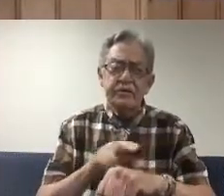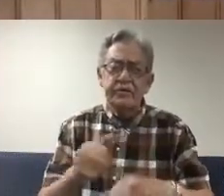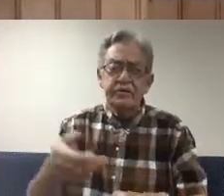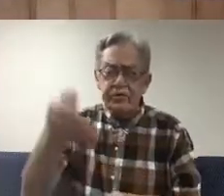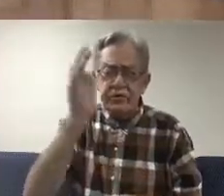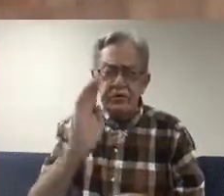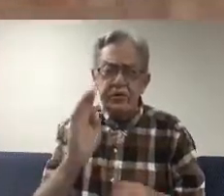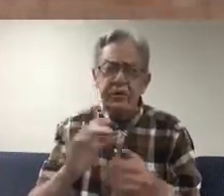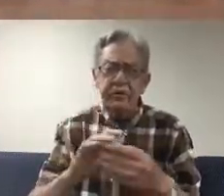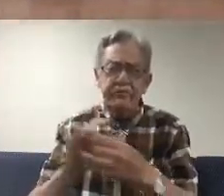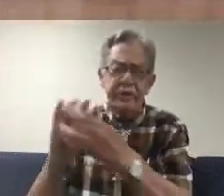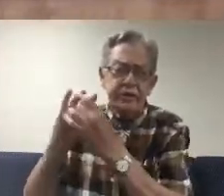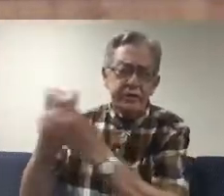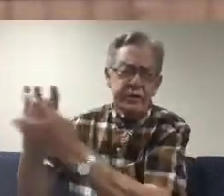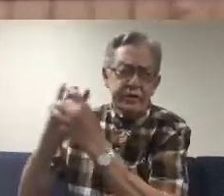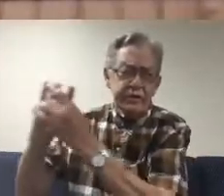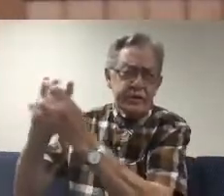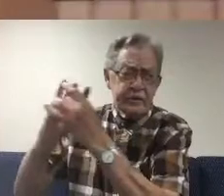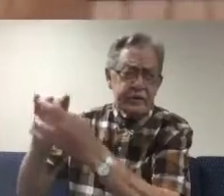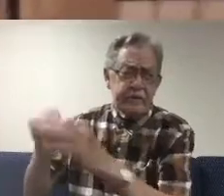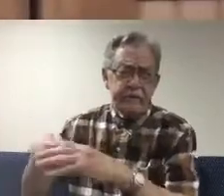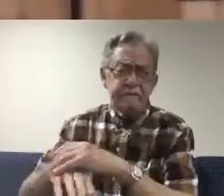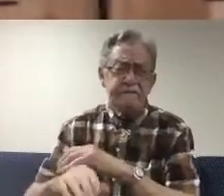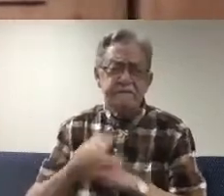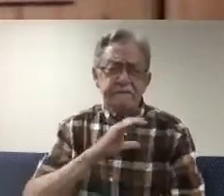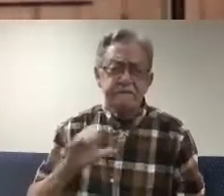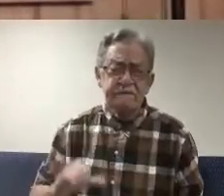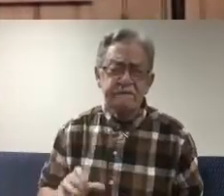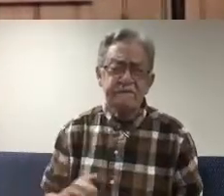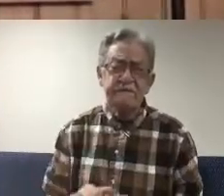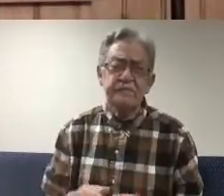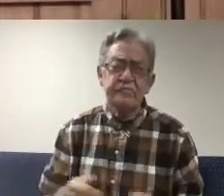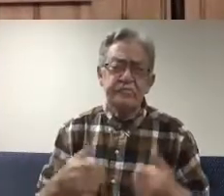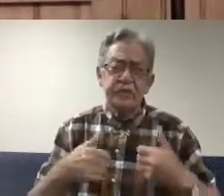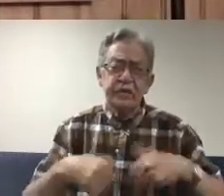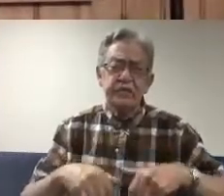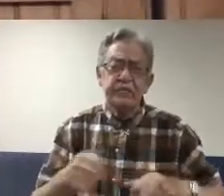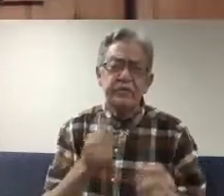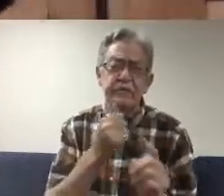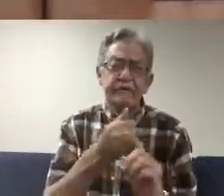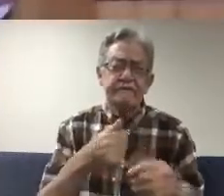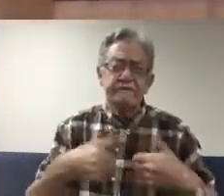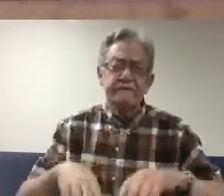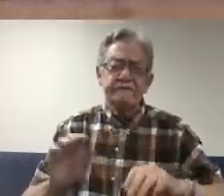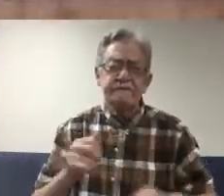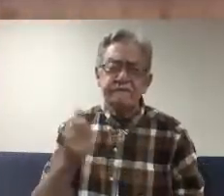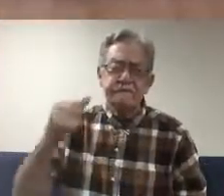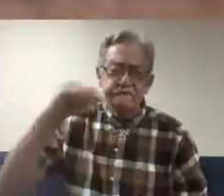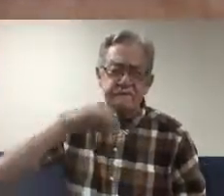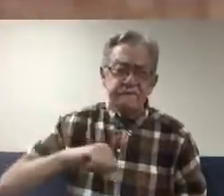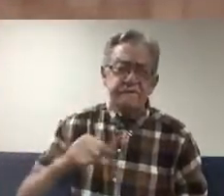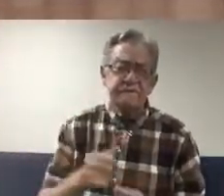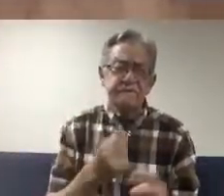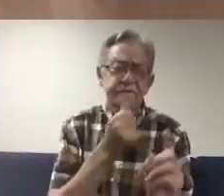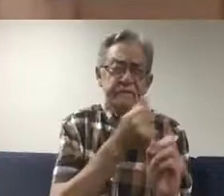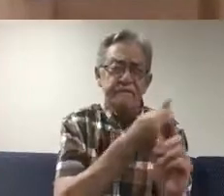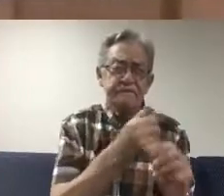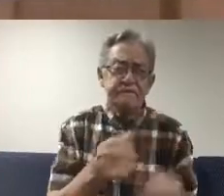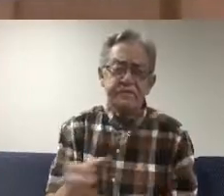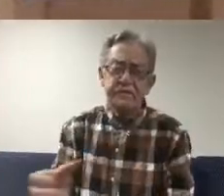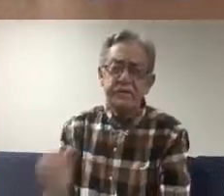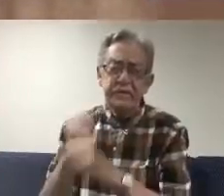Ephesians. He's talking to a Gentile audience, and that's important to understand. So when he says the "you," primarily